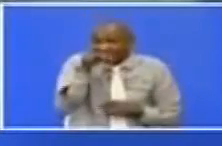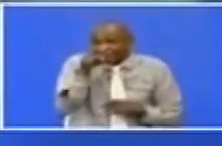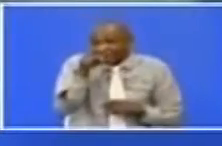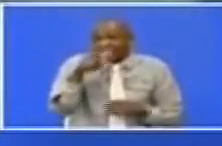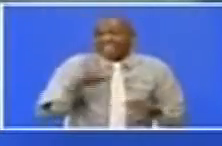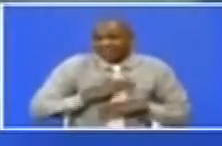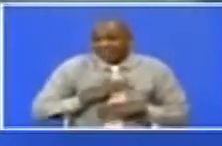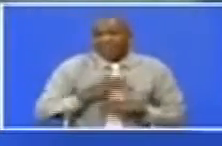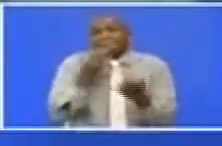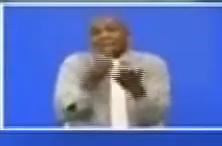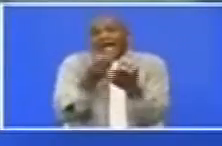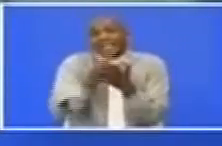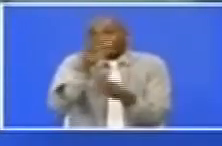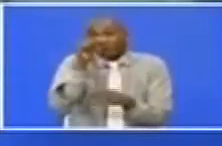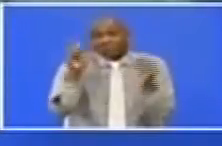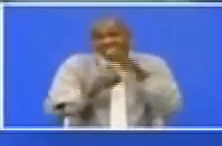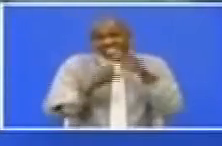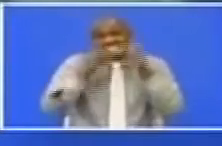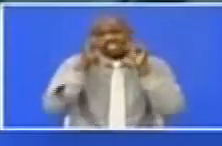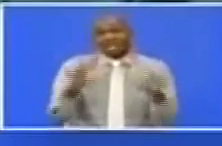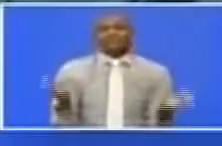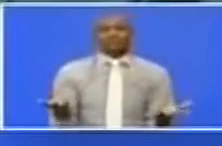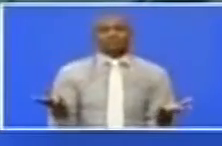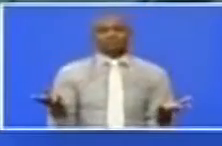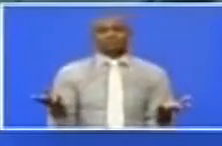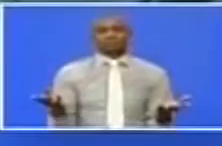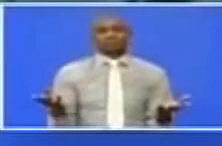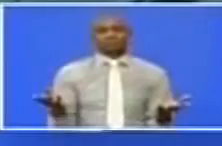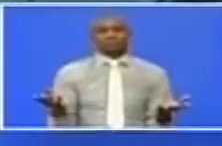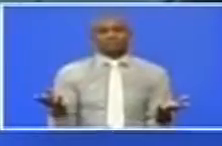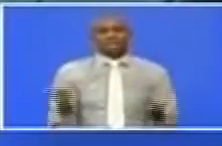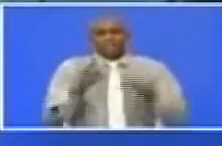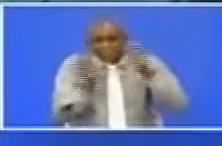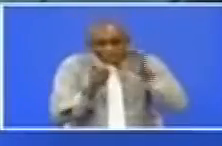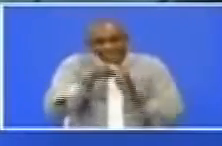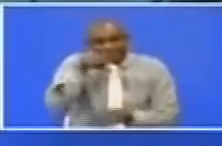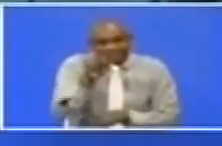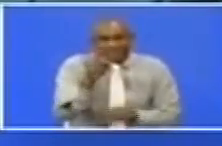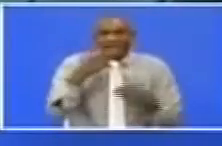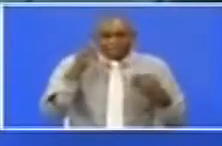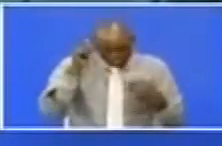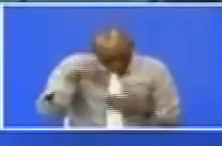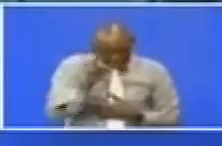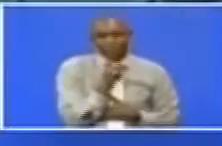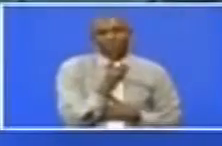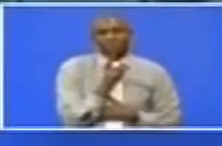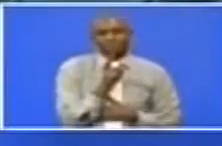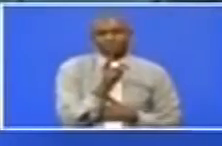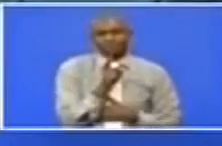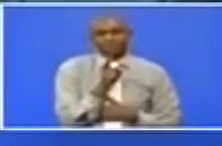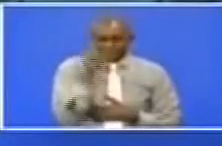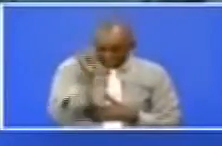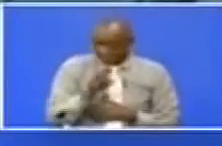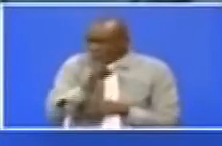all. More money came out from the ministry for the said trip. So the ministry then had to